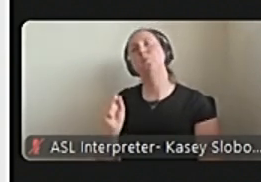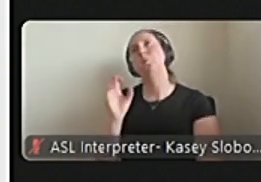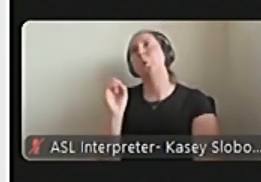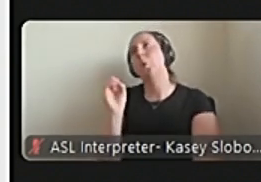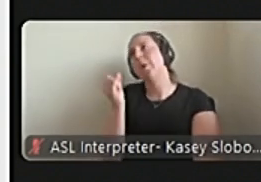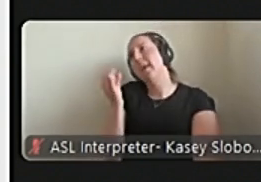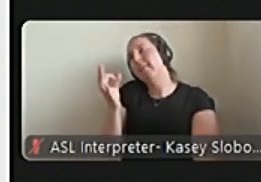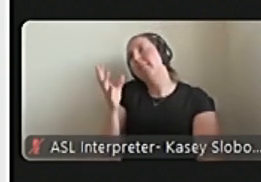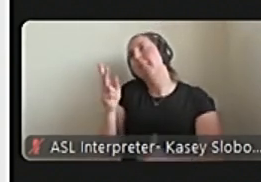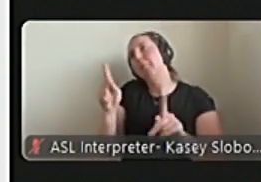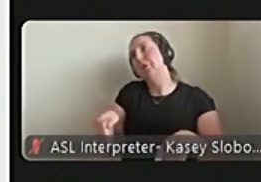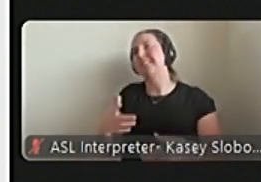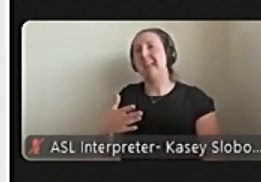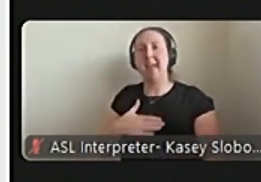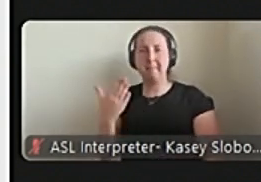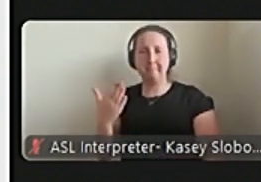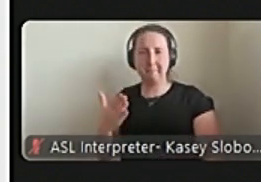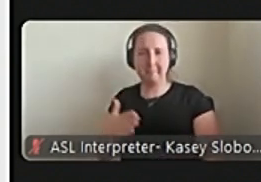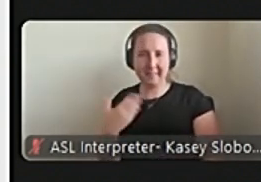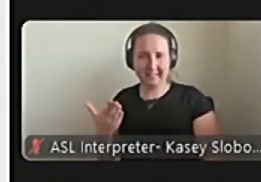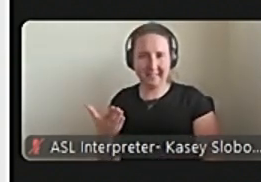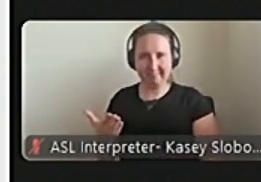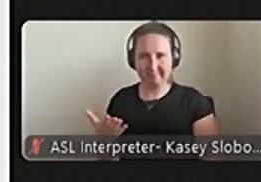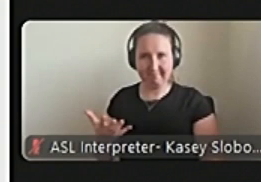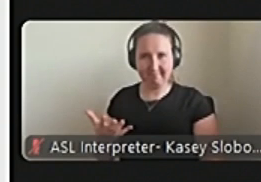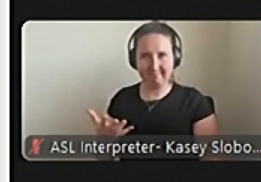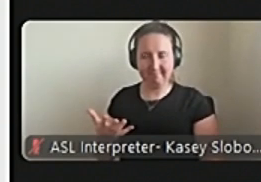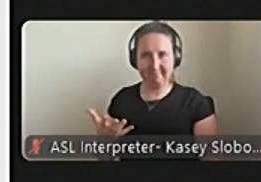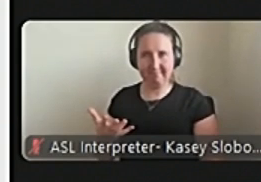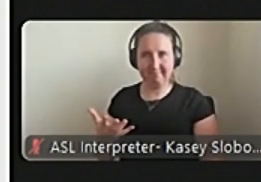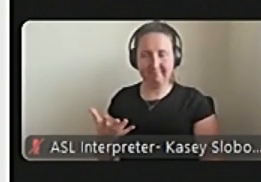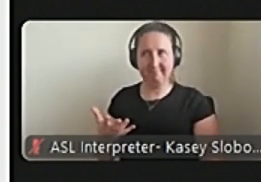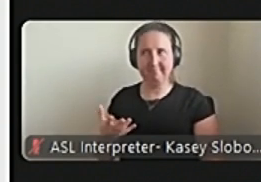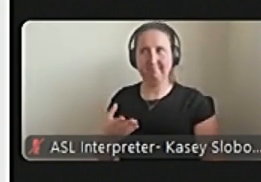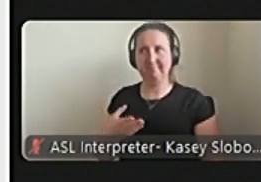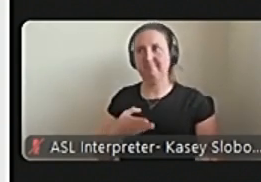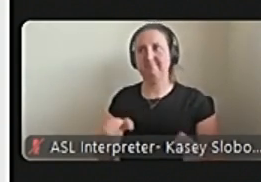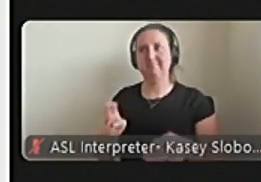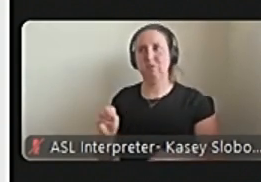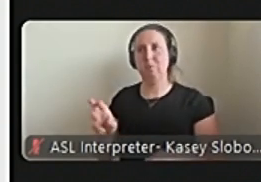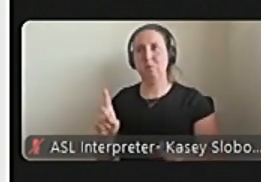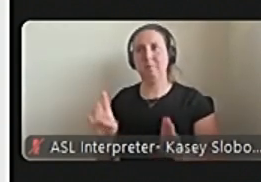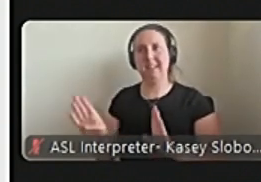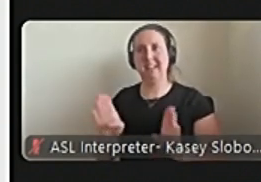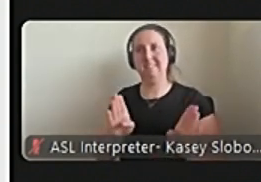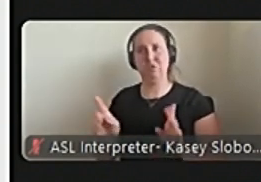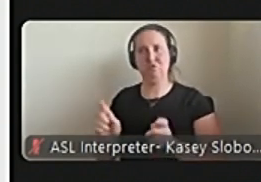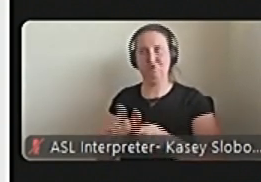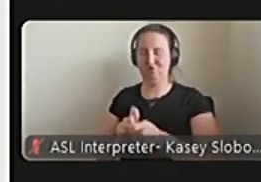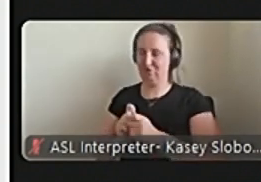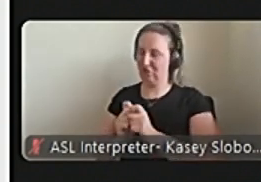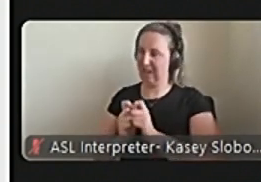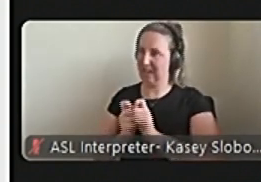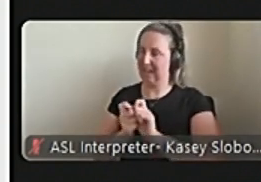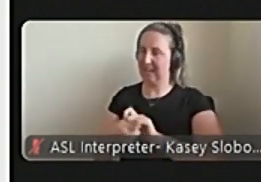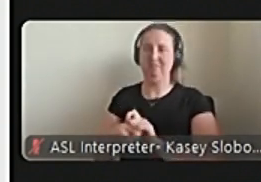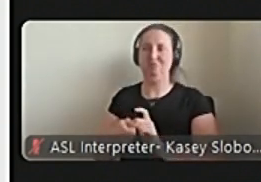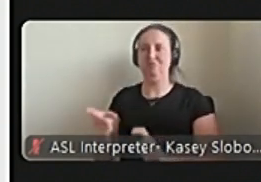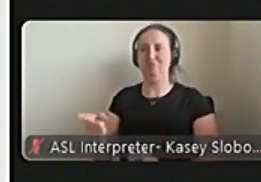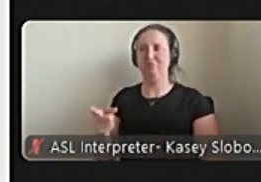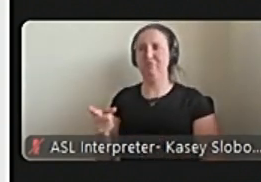happy-go-lucky would be unusual in a moderate stage when this mood and behavior changes to see that they would be quick